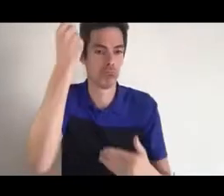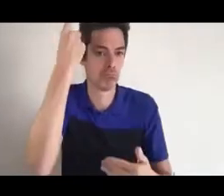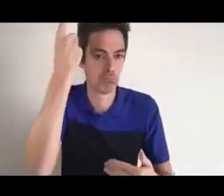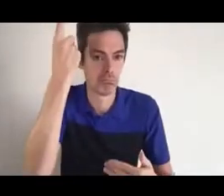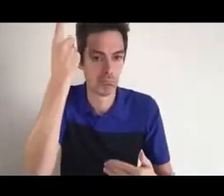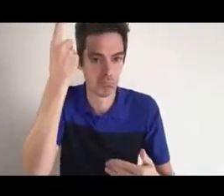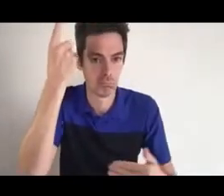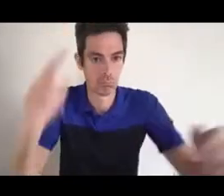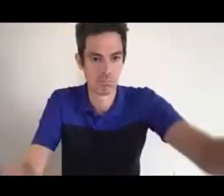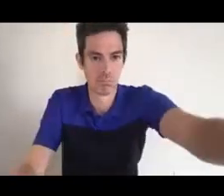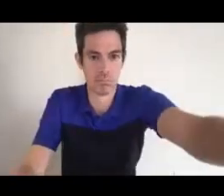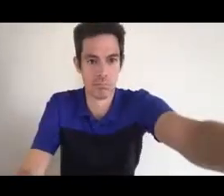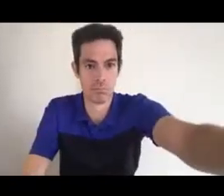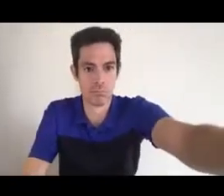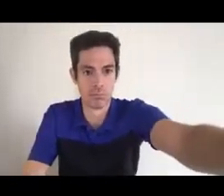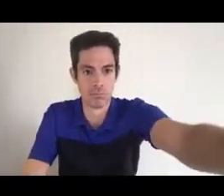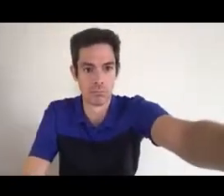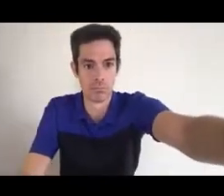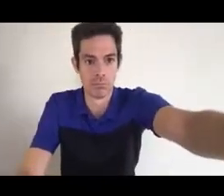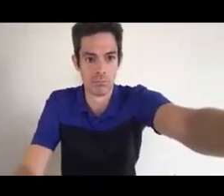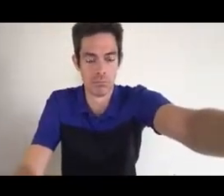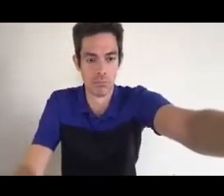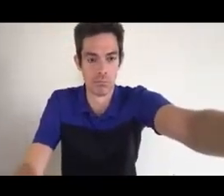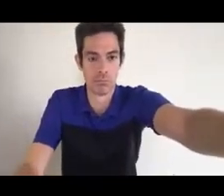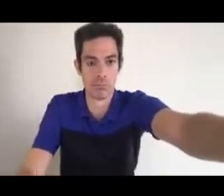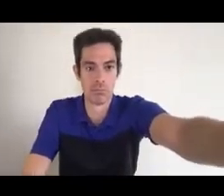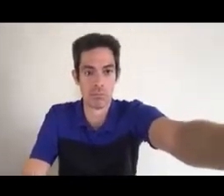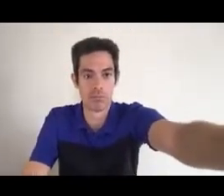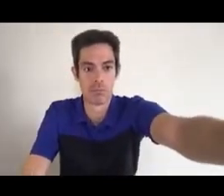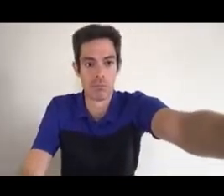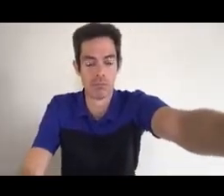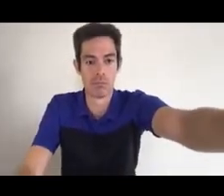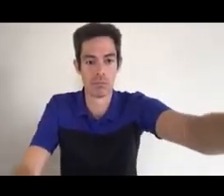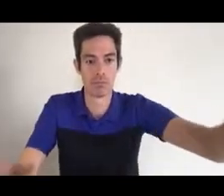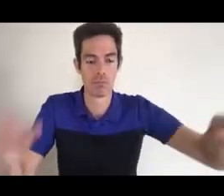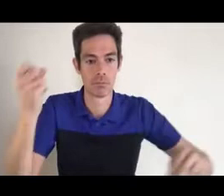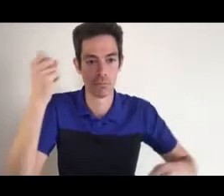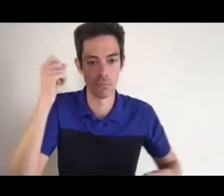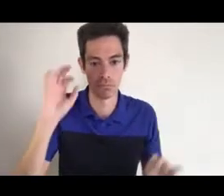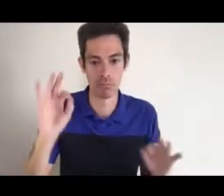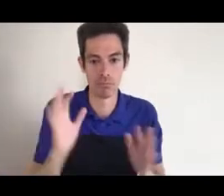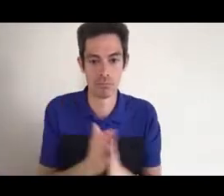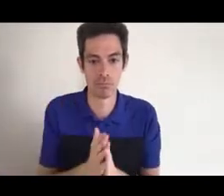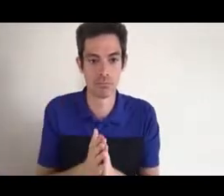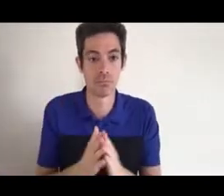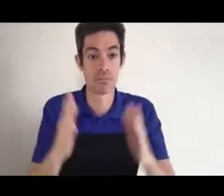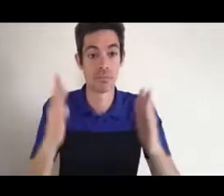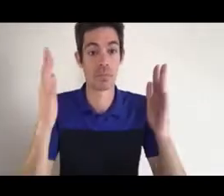very difficult, and it's not clear without showing in 3D.